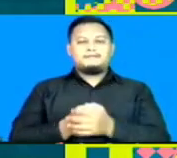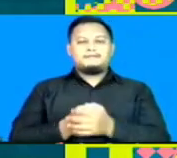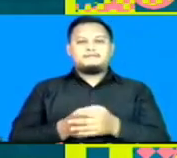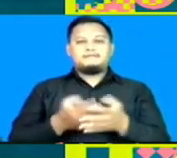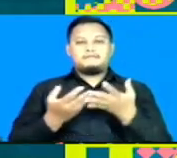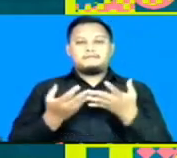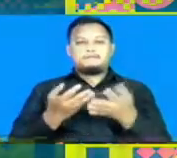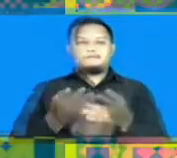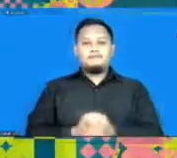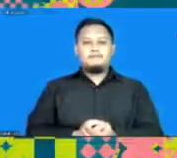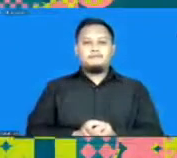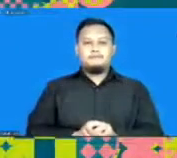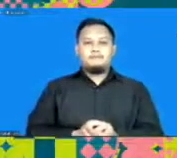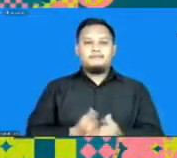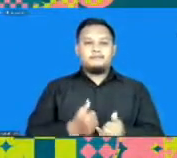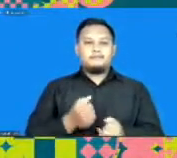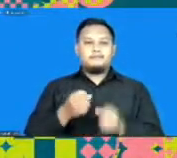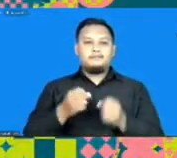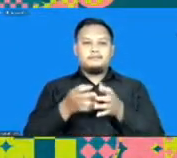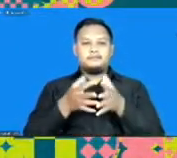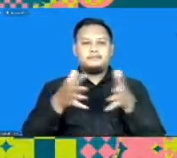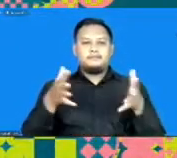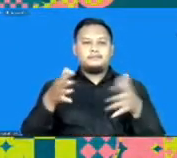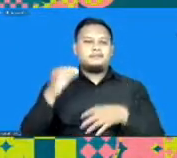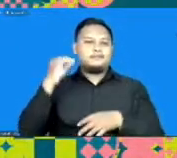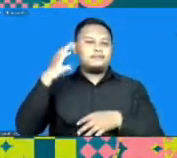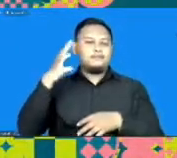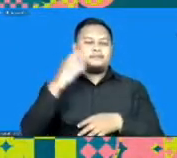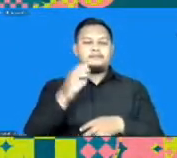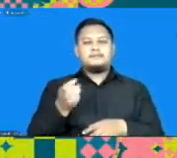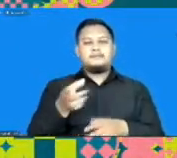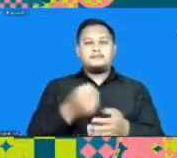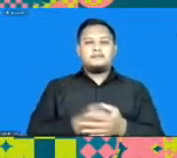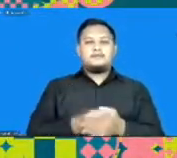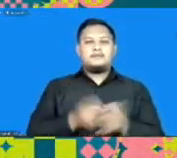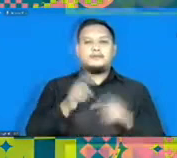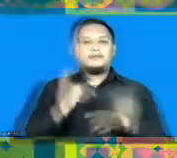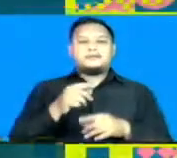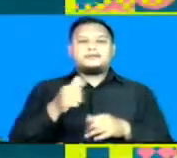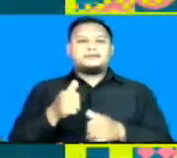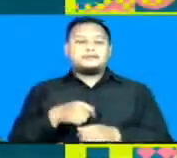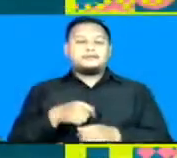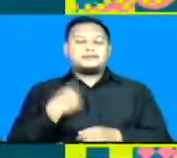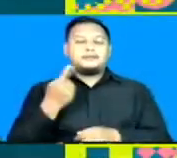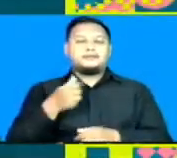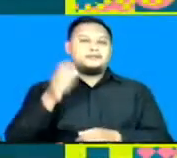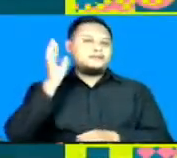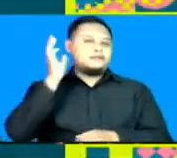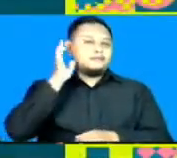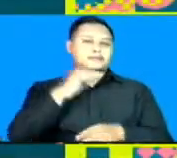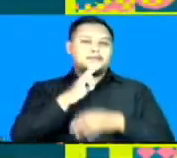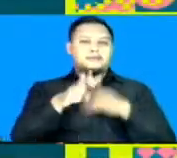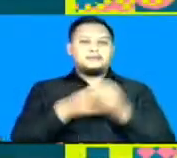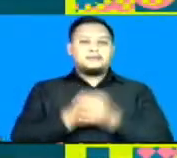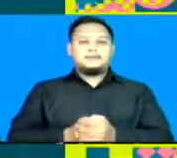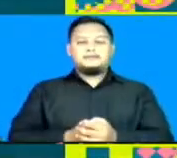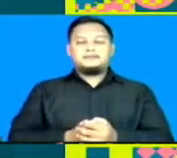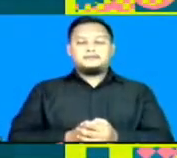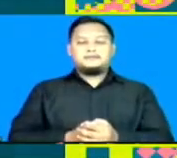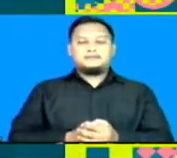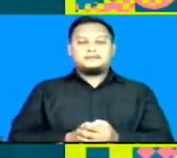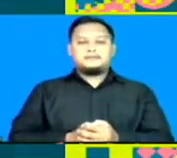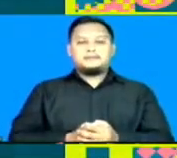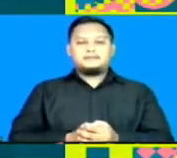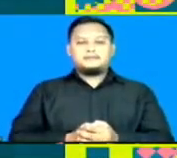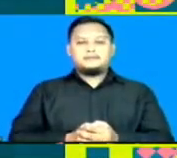important, and I want to make sure everyone gets it. Okay. I rephrase. In more